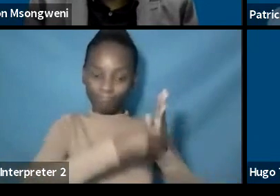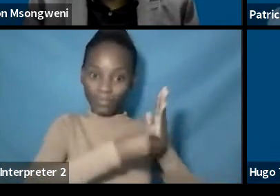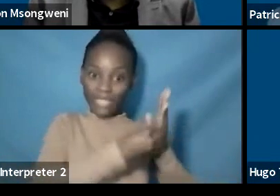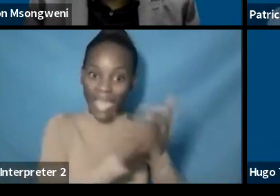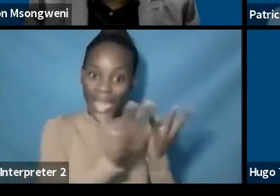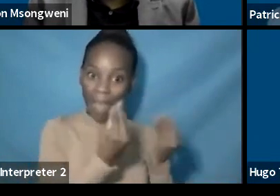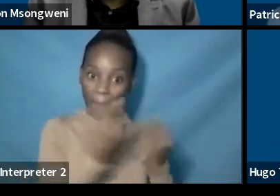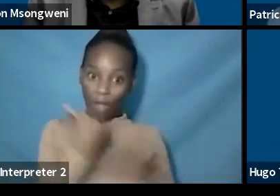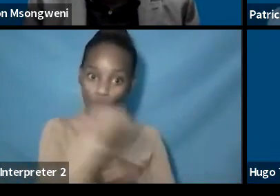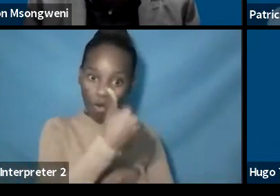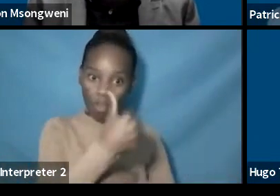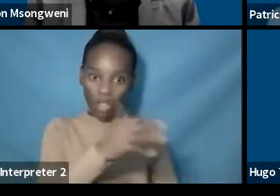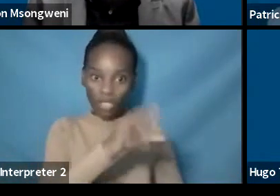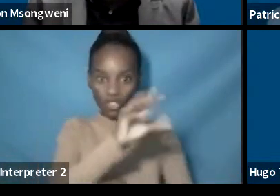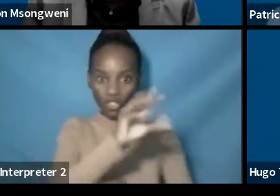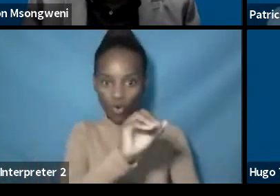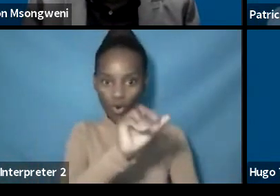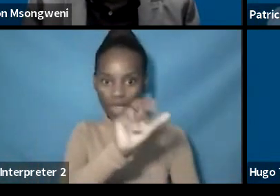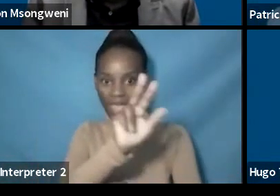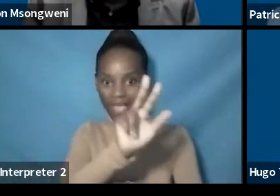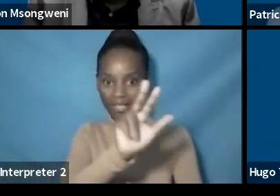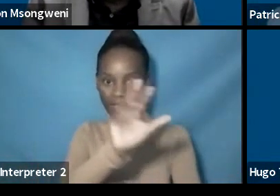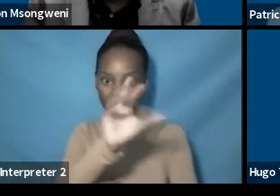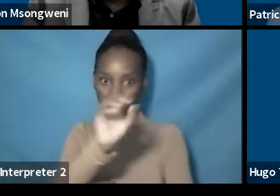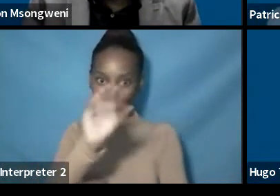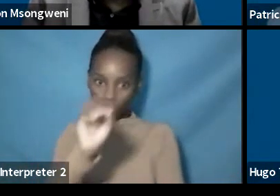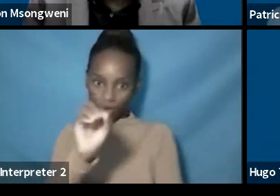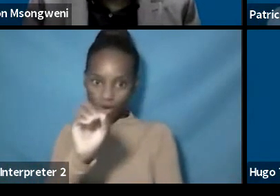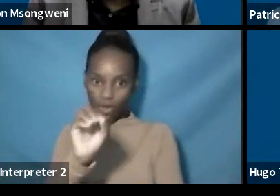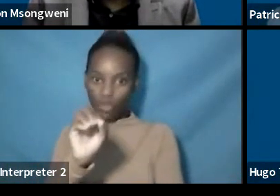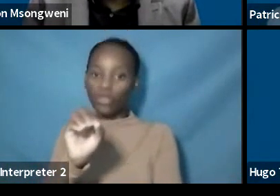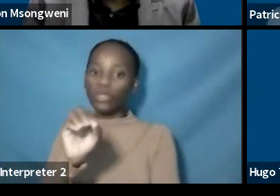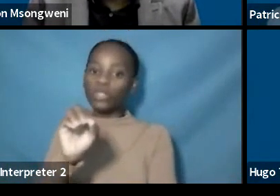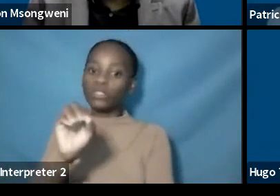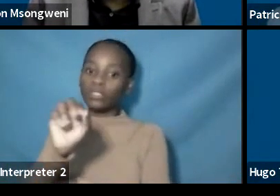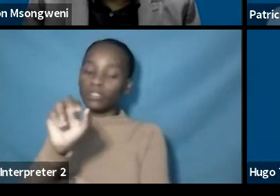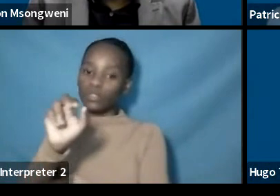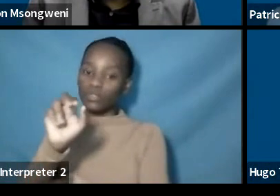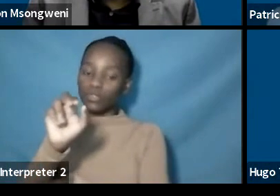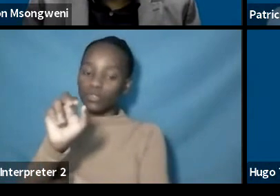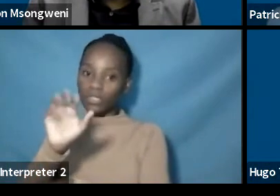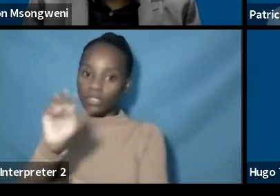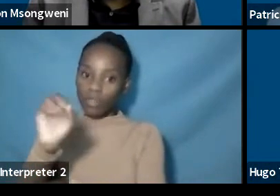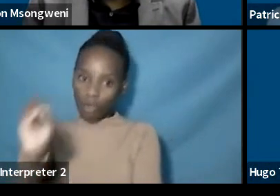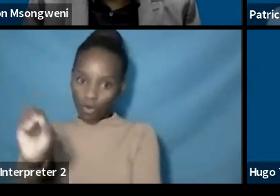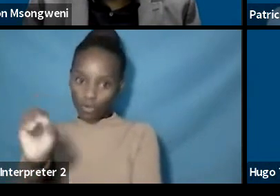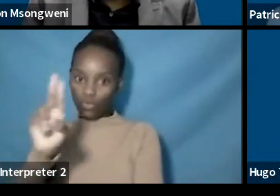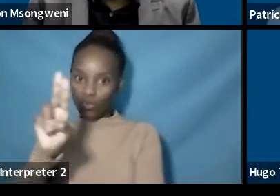0800 002870.